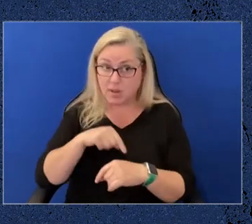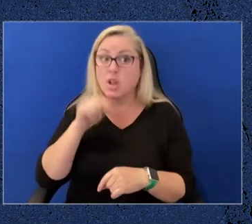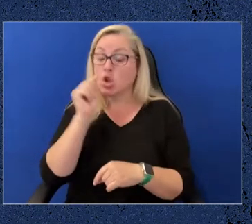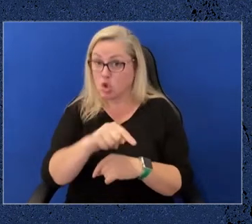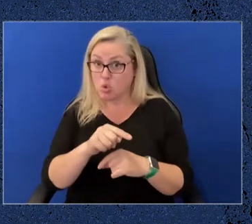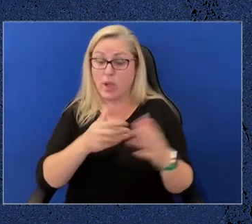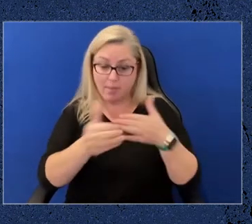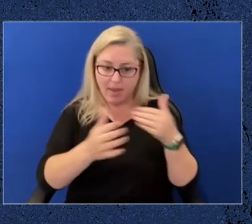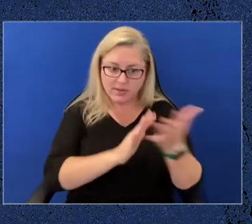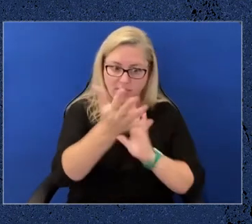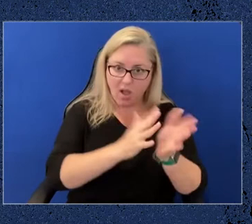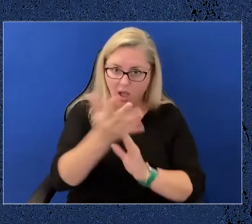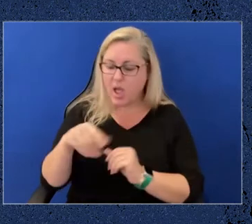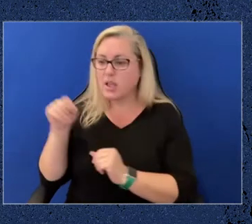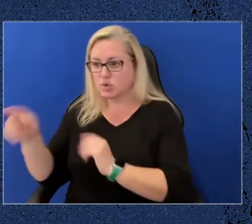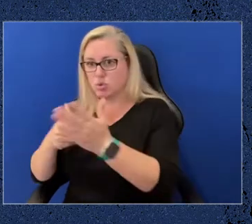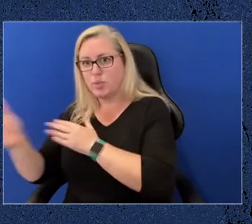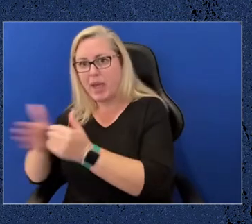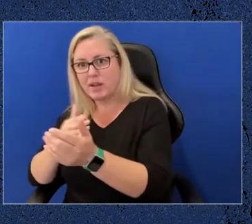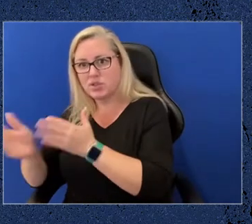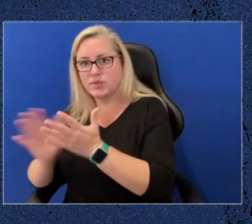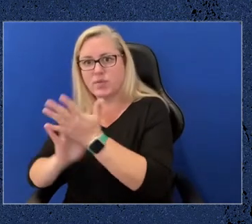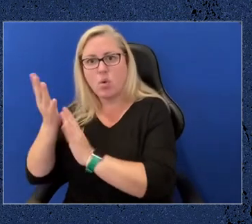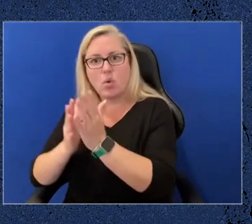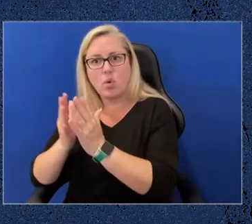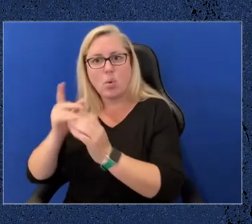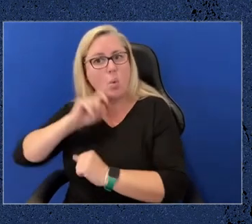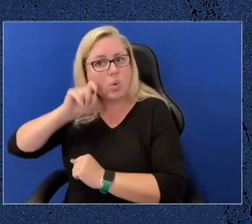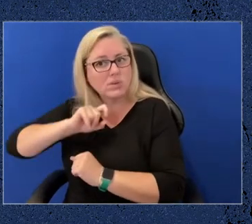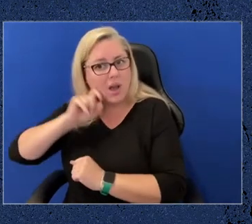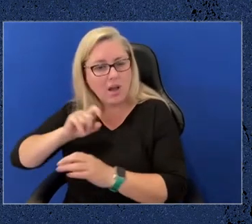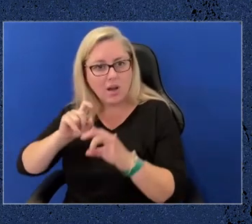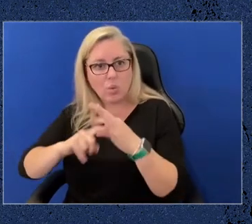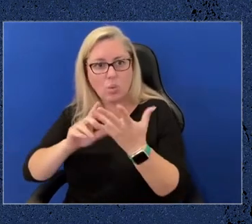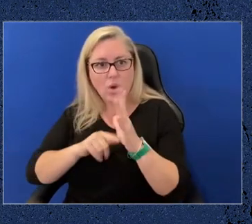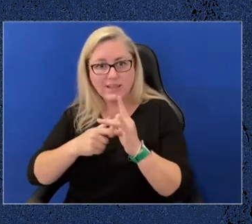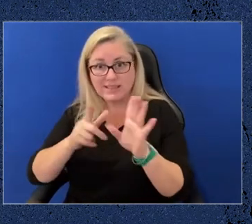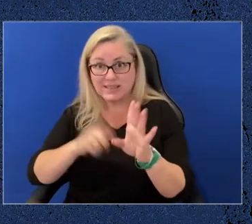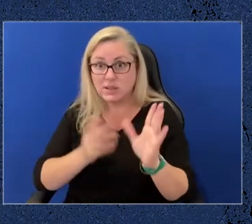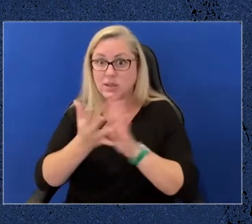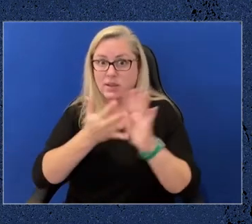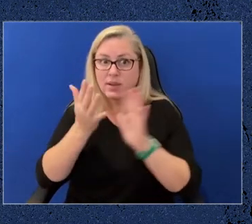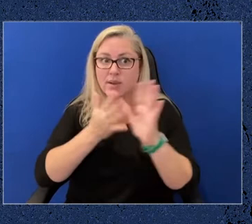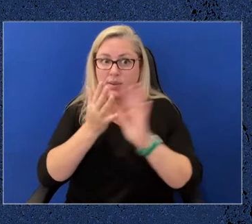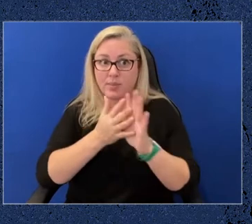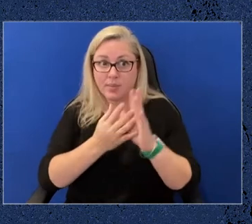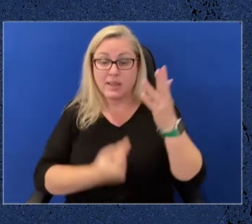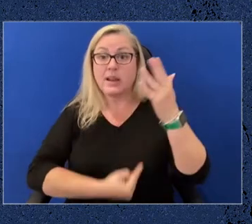outcomes. Mm. So a really big problem in Australia when you have major fires rip through catchments is you have really poor water